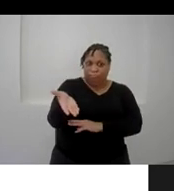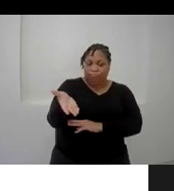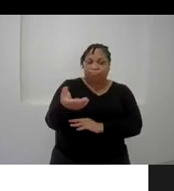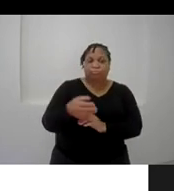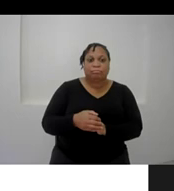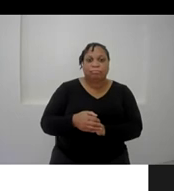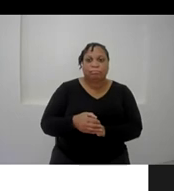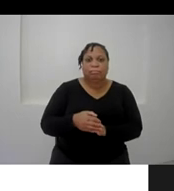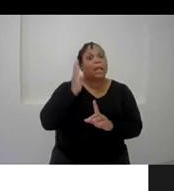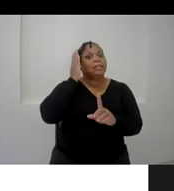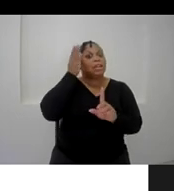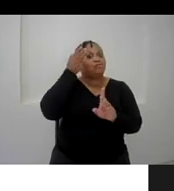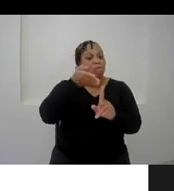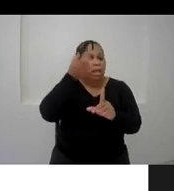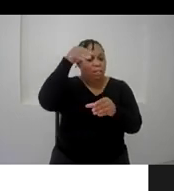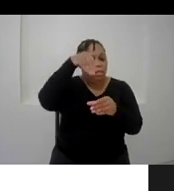directly within it.